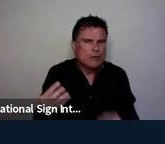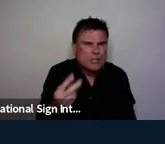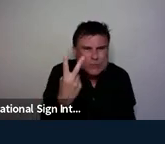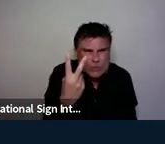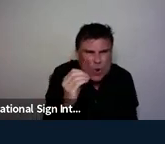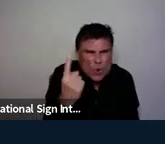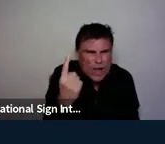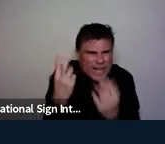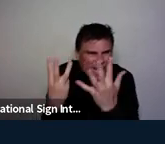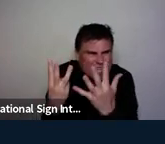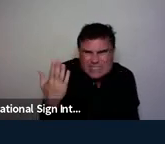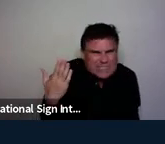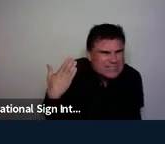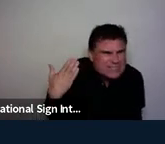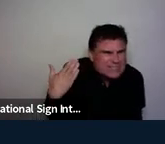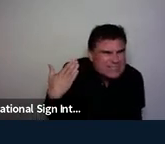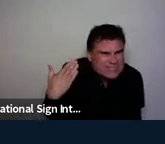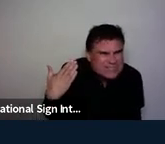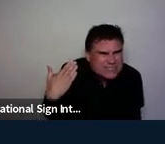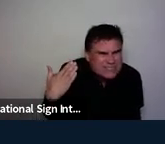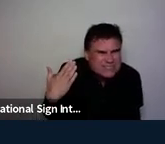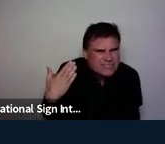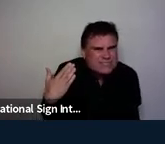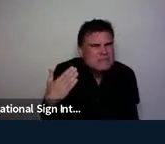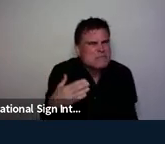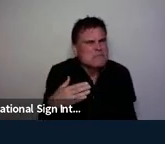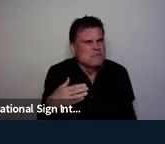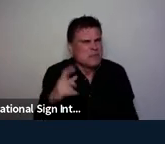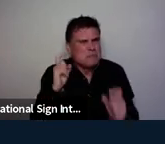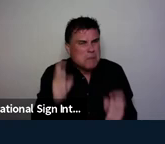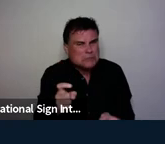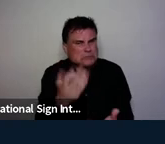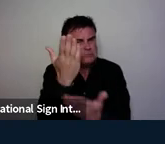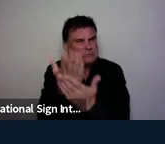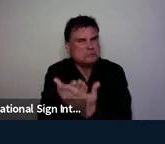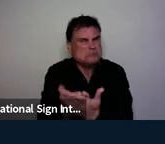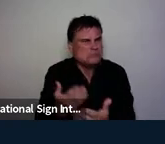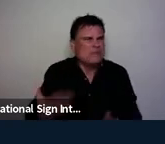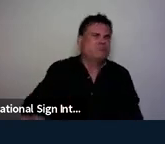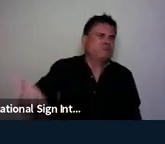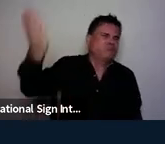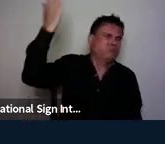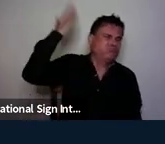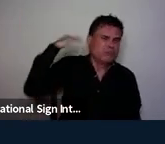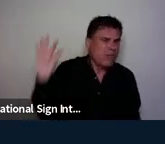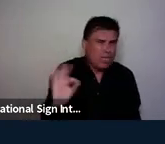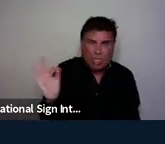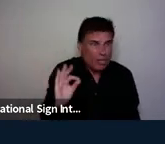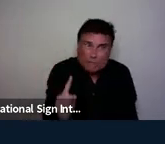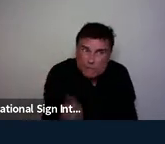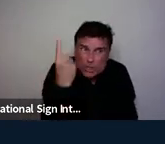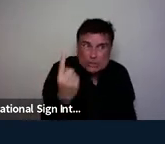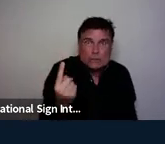we need this data and we would have focused on getting this data way before. And on a global level, this was the first time that we